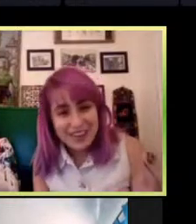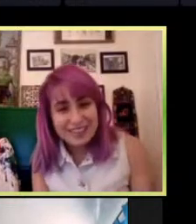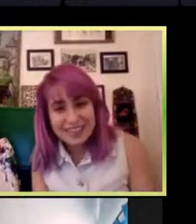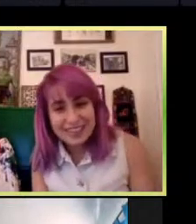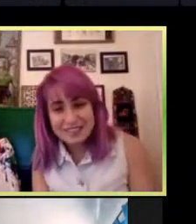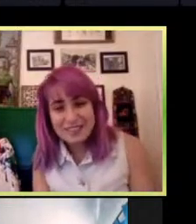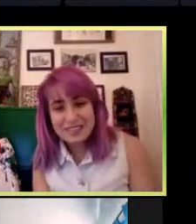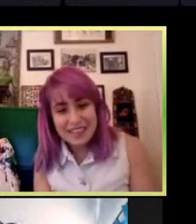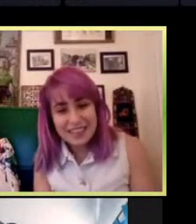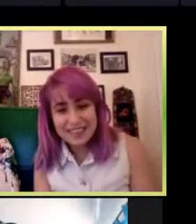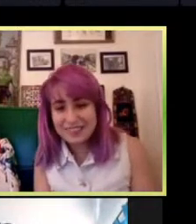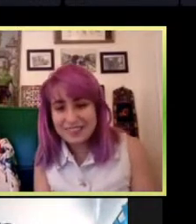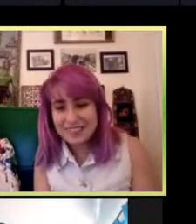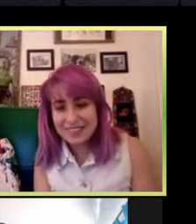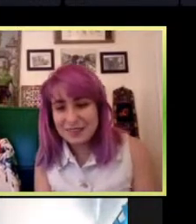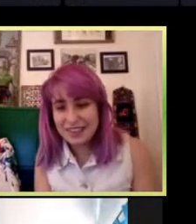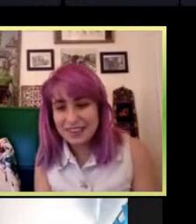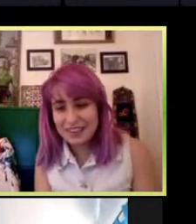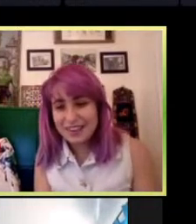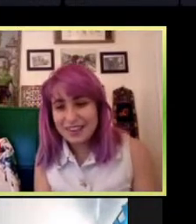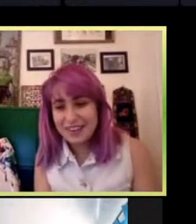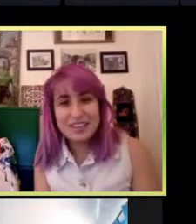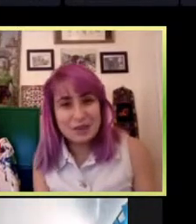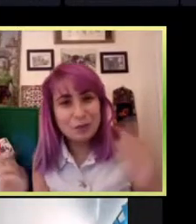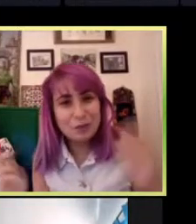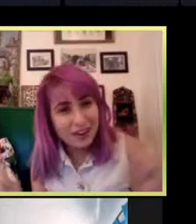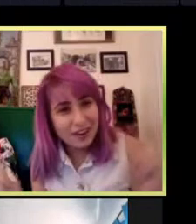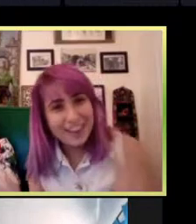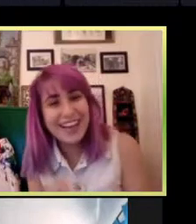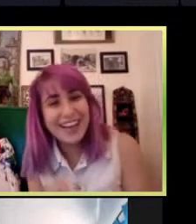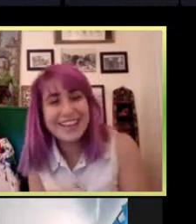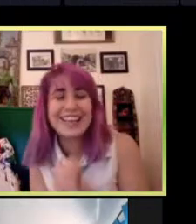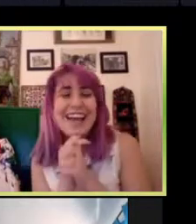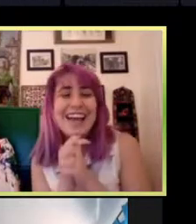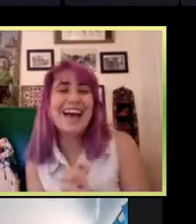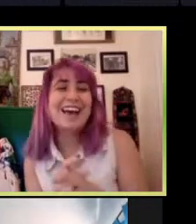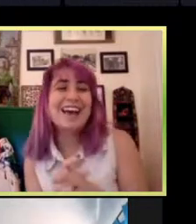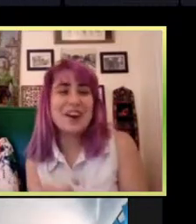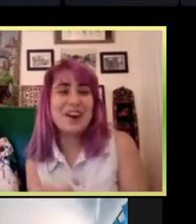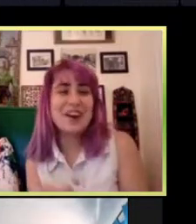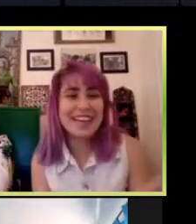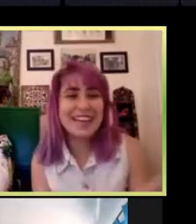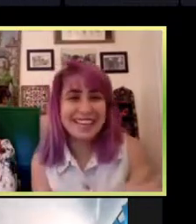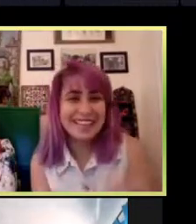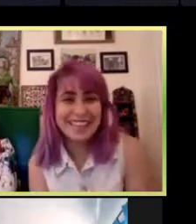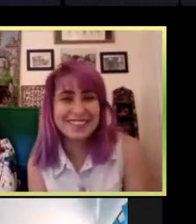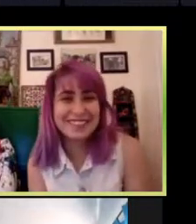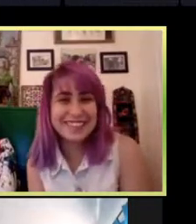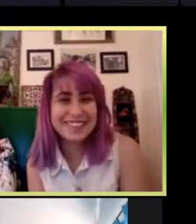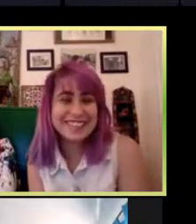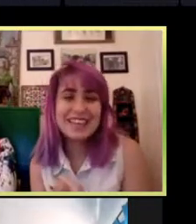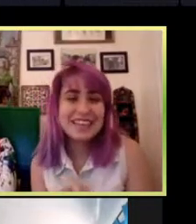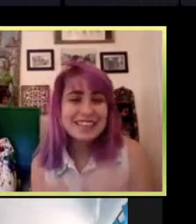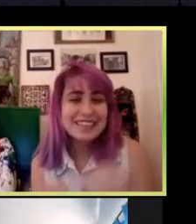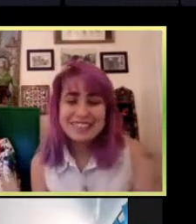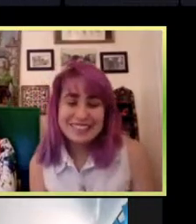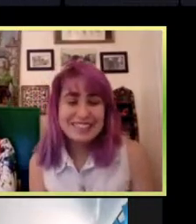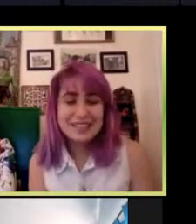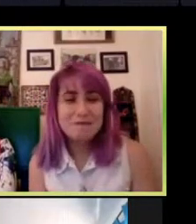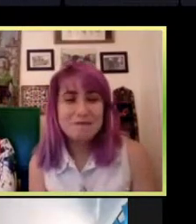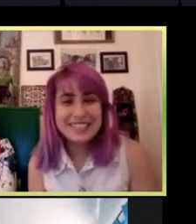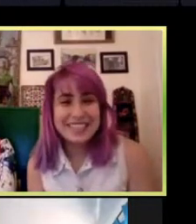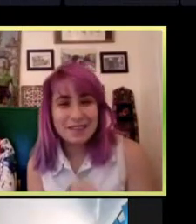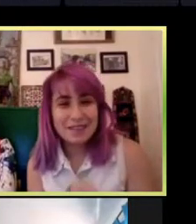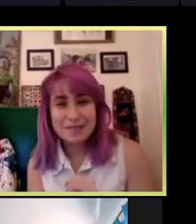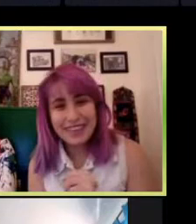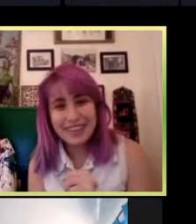mentality without raging war and bombing and killing because somebody said something